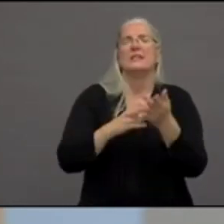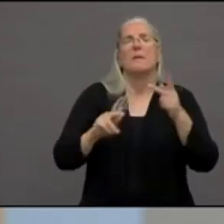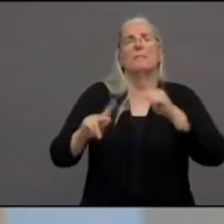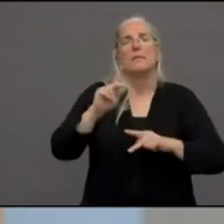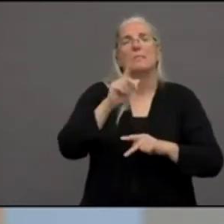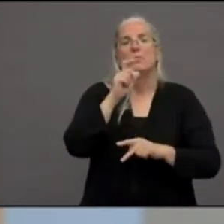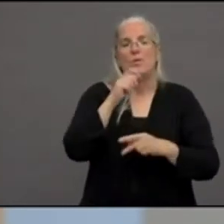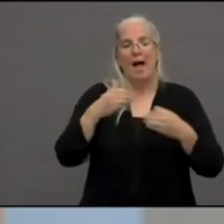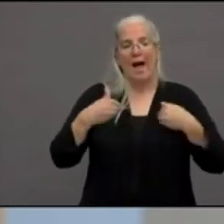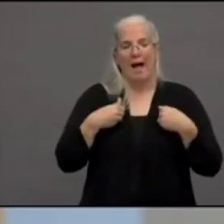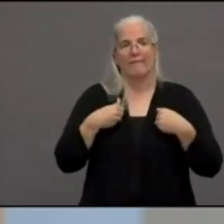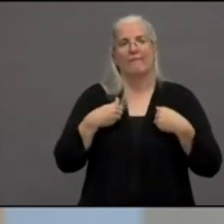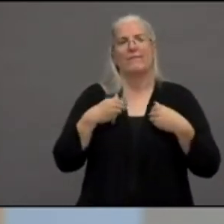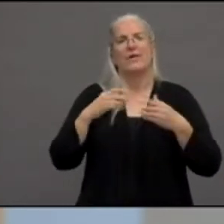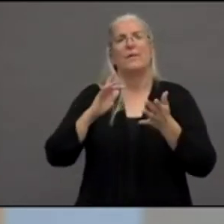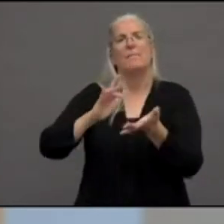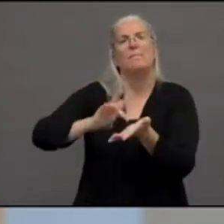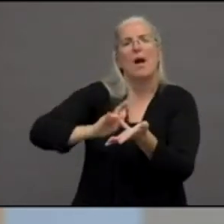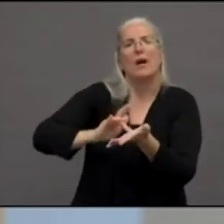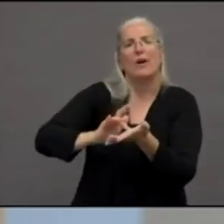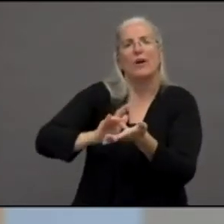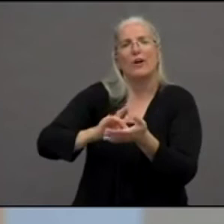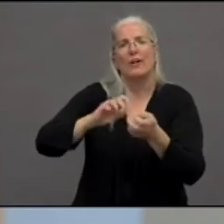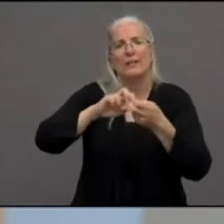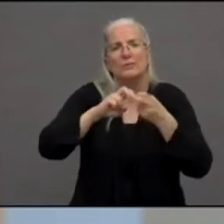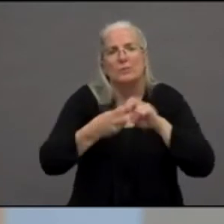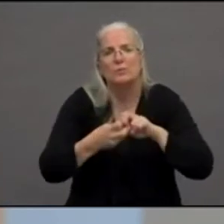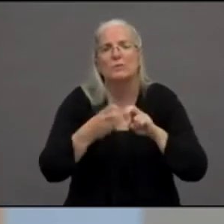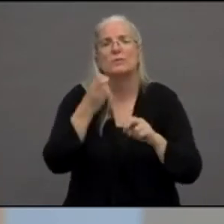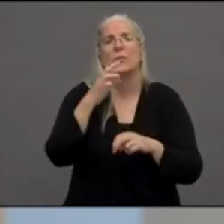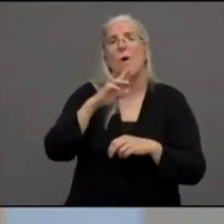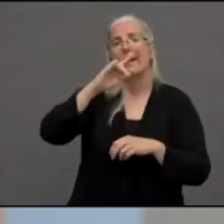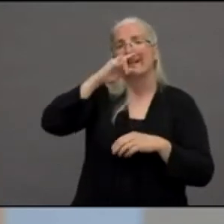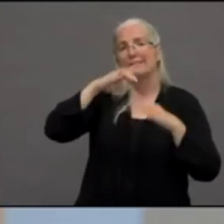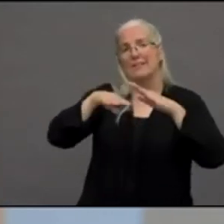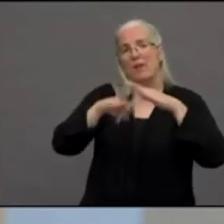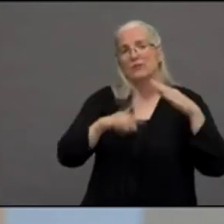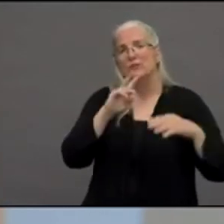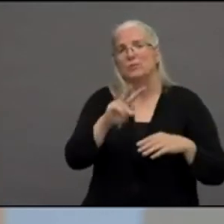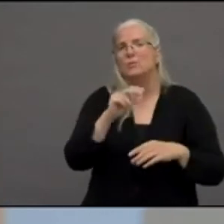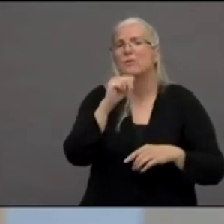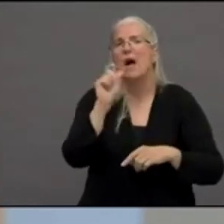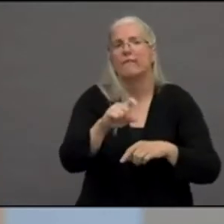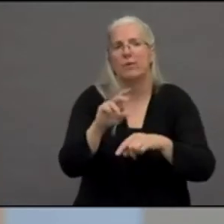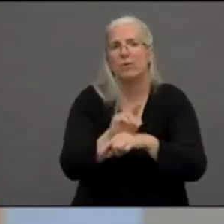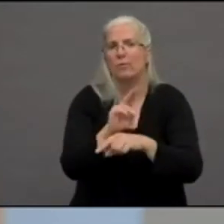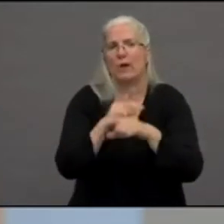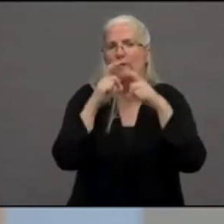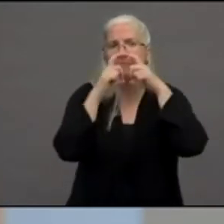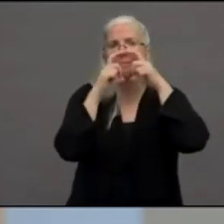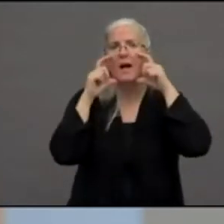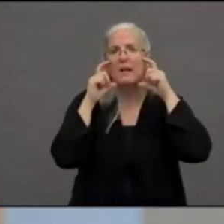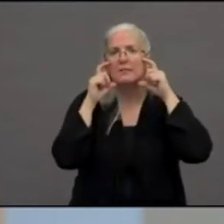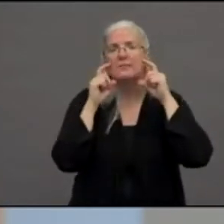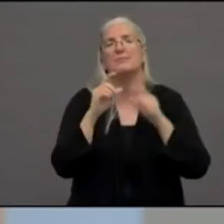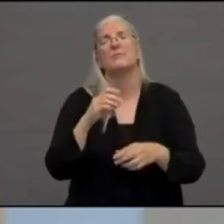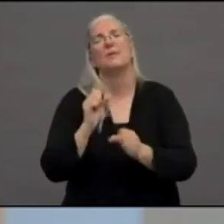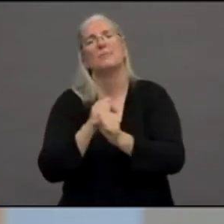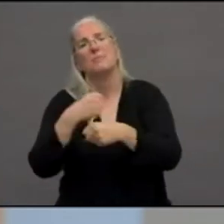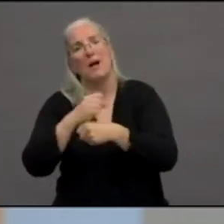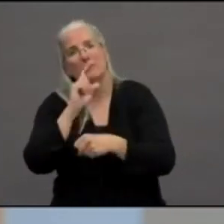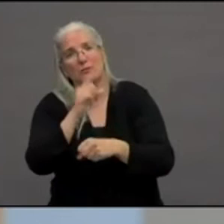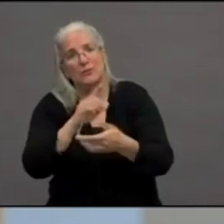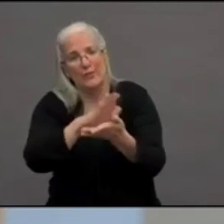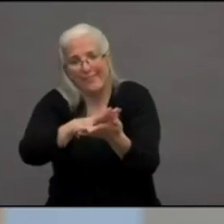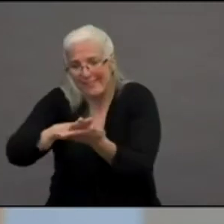2. Making sure that the 6 feet is still adhered to, and making sure that those high-touch surfaces are still sanitized regularly. So risk reduction